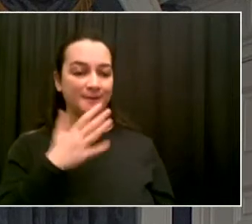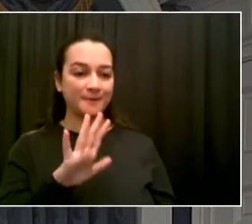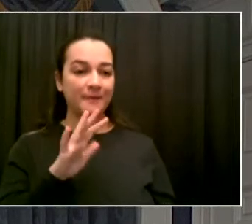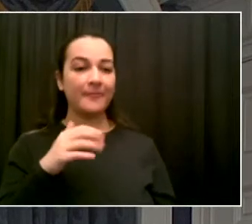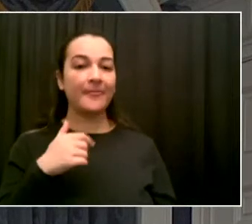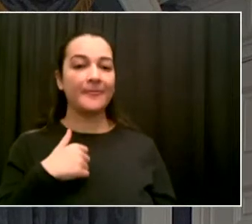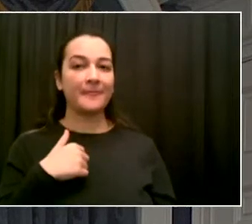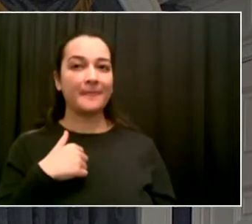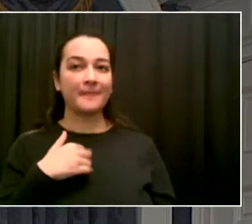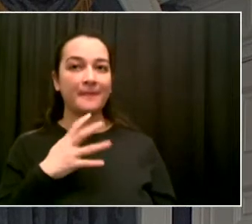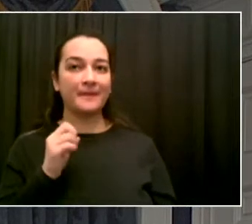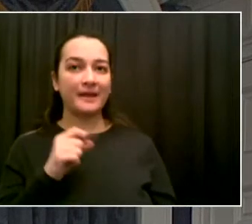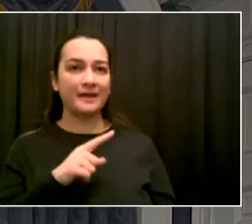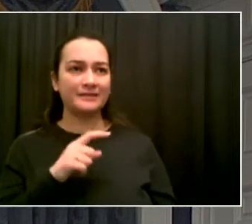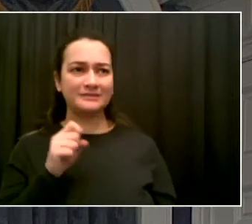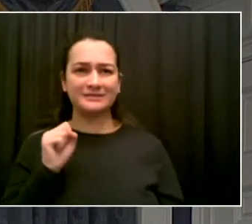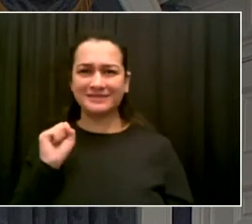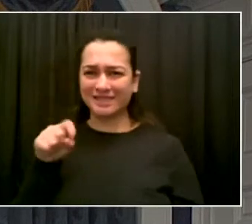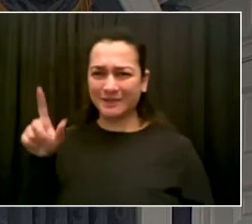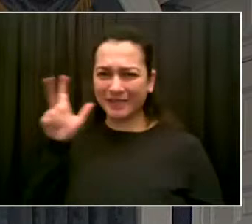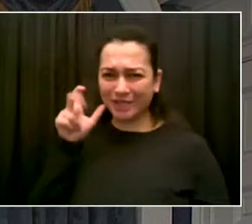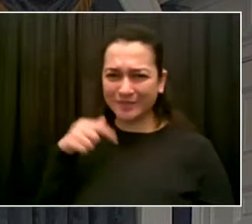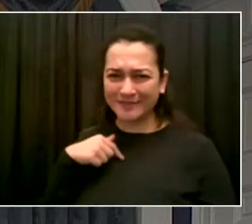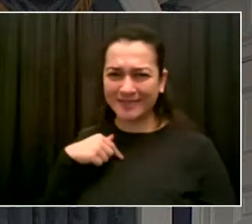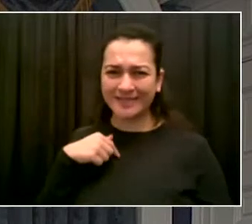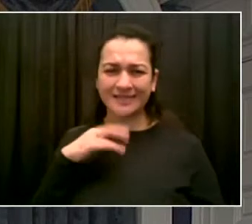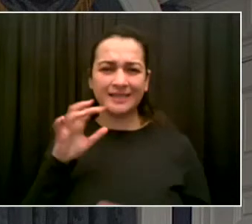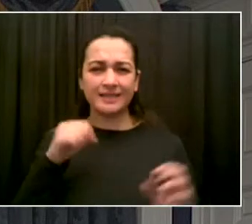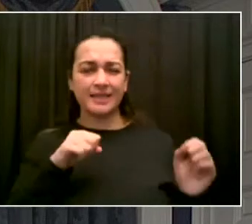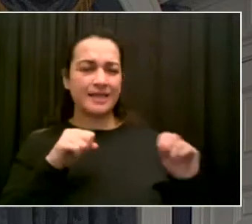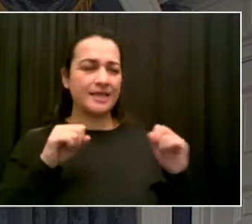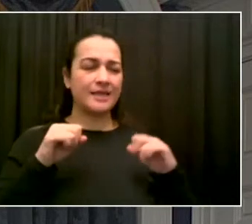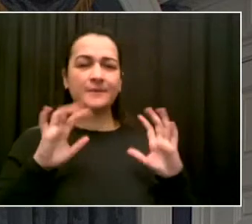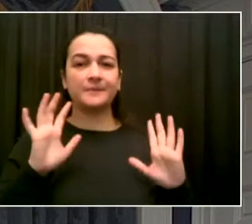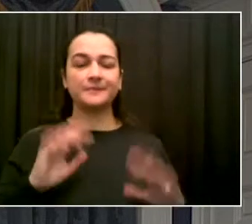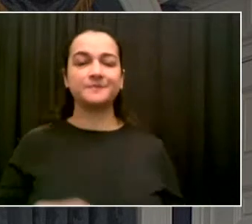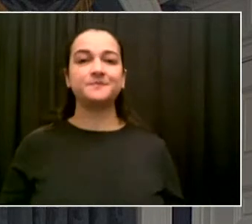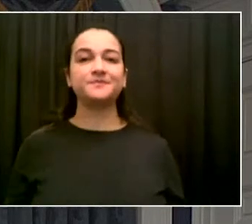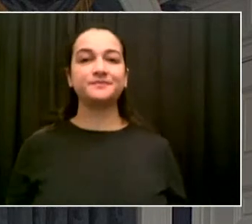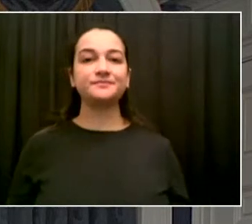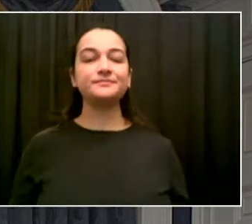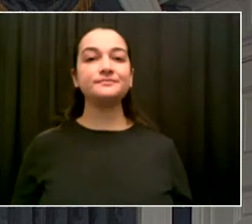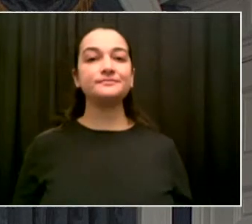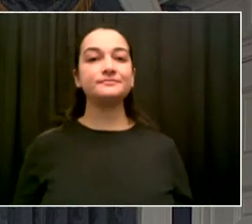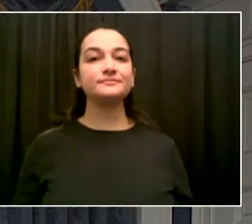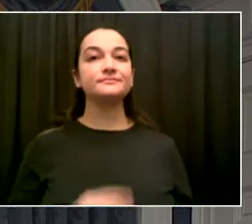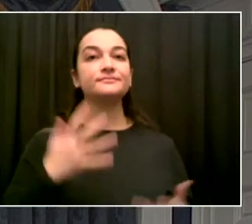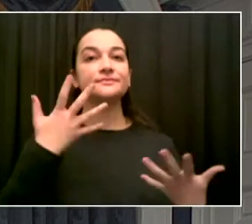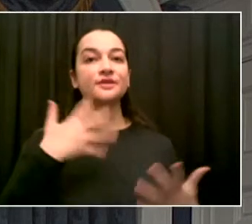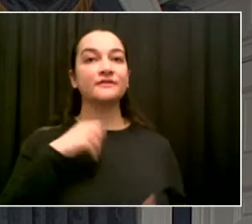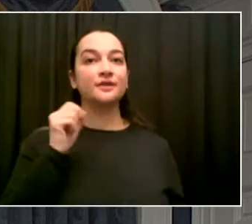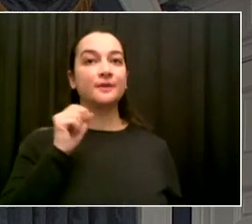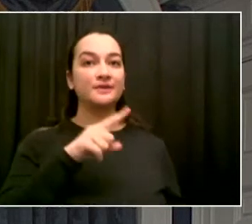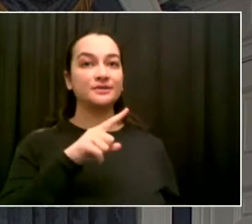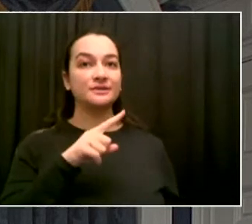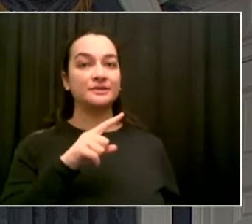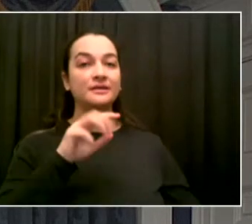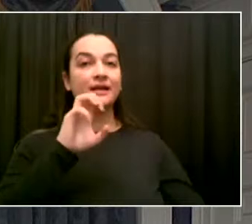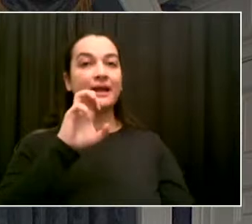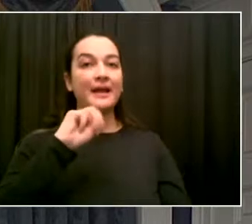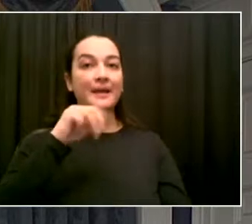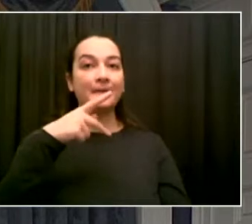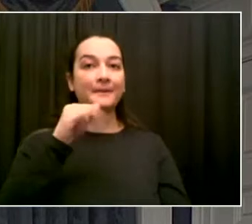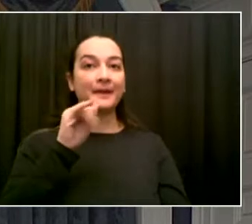man. So I wanted to hear your thoughts on the Empire Station complex in consideration to Senator Hoylman and